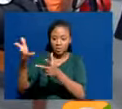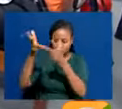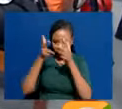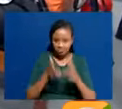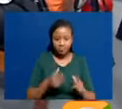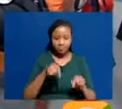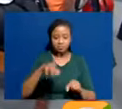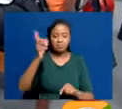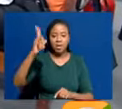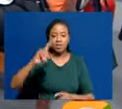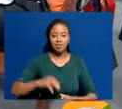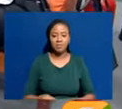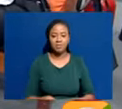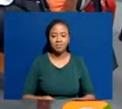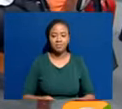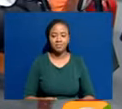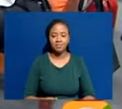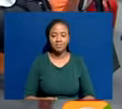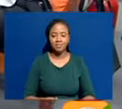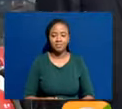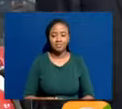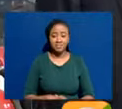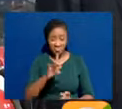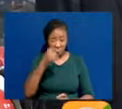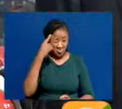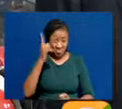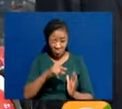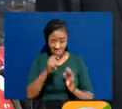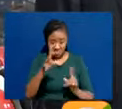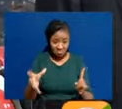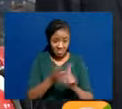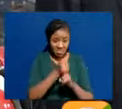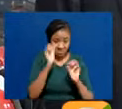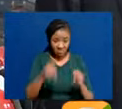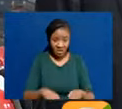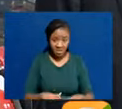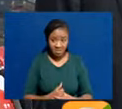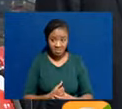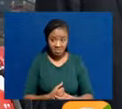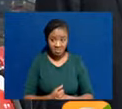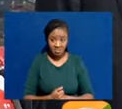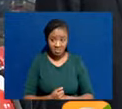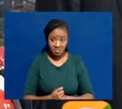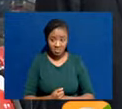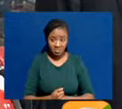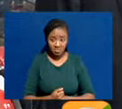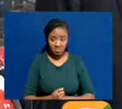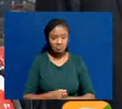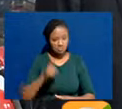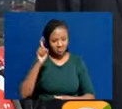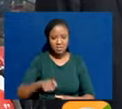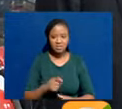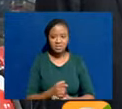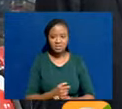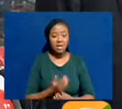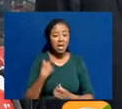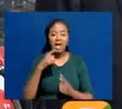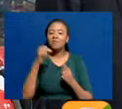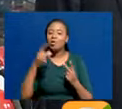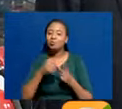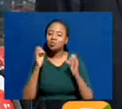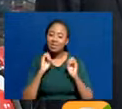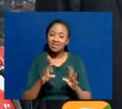Jeff. Is it achievable, Governor, in your time, in our time? Is it achievable? Because... It must be achieved. Huh? We have no choice. Jeff, if